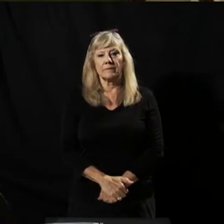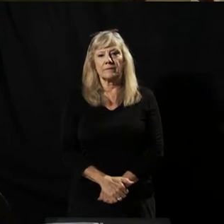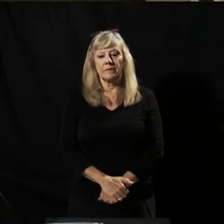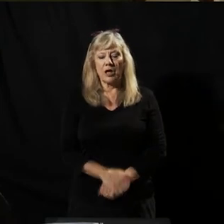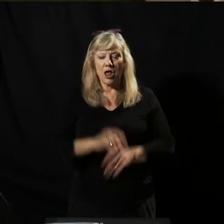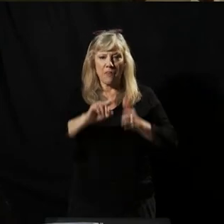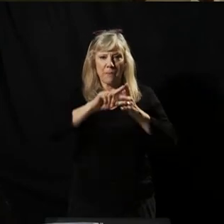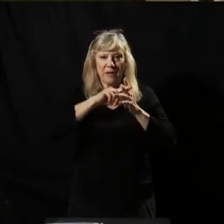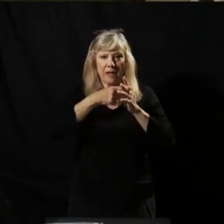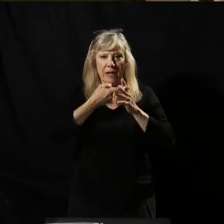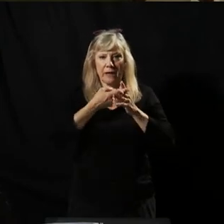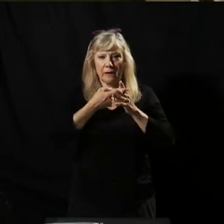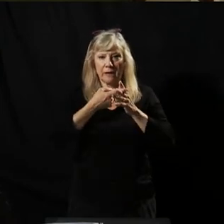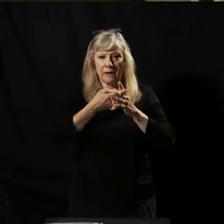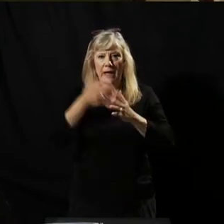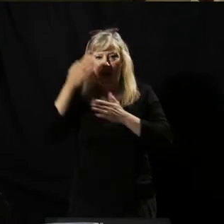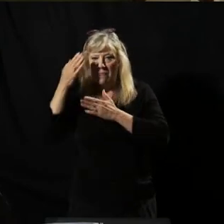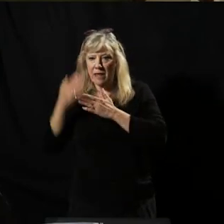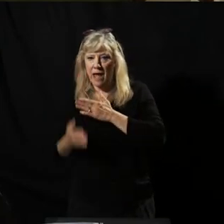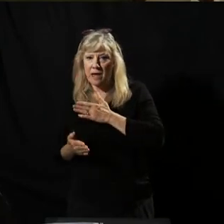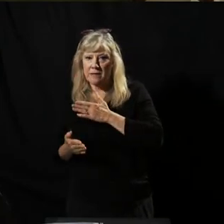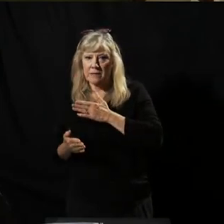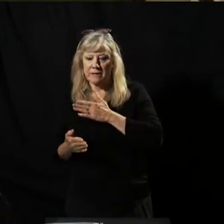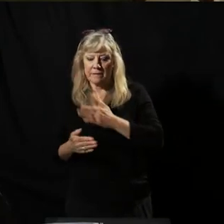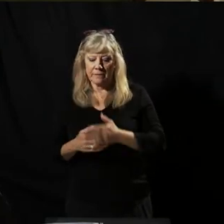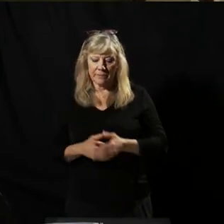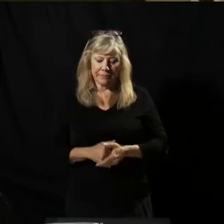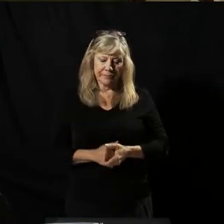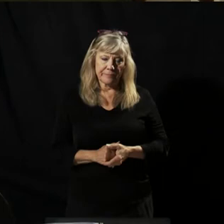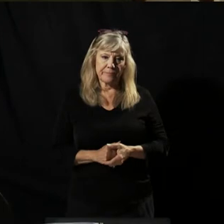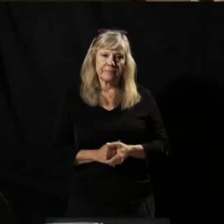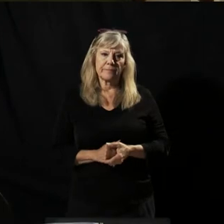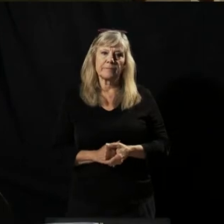the beginning and the end.